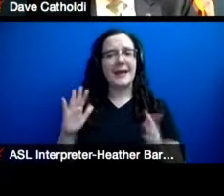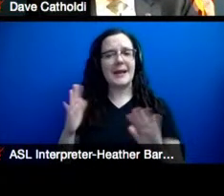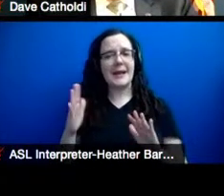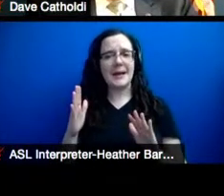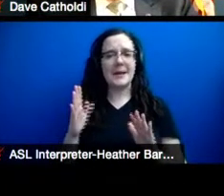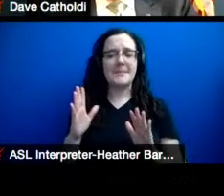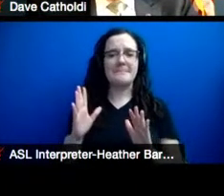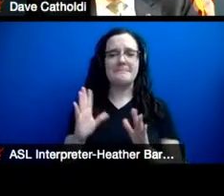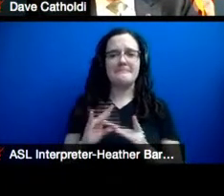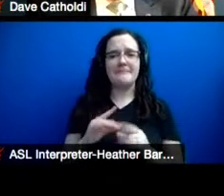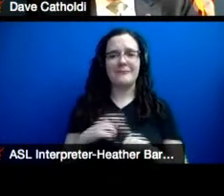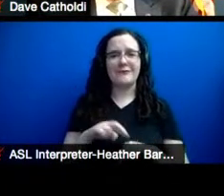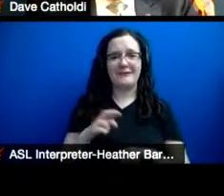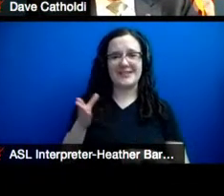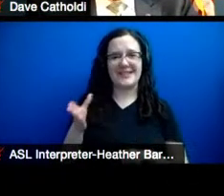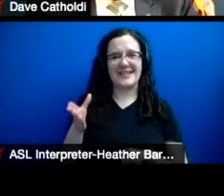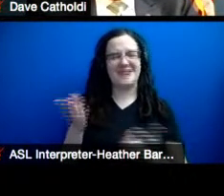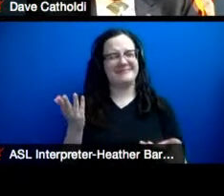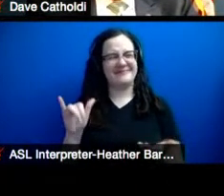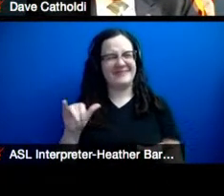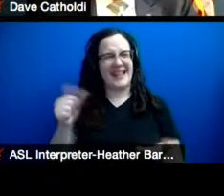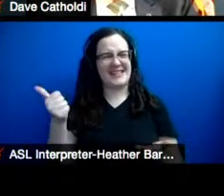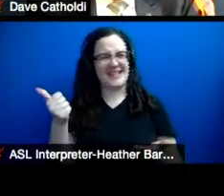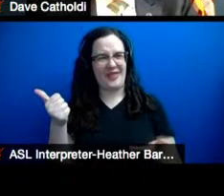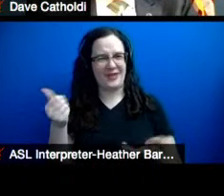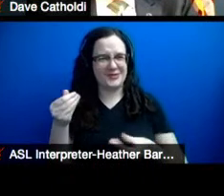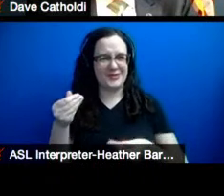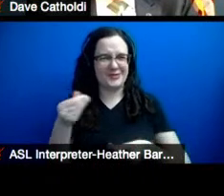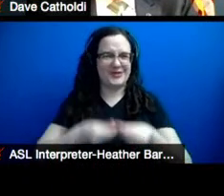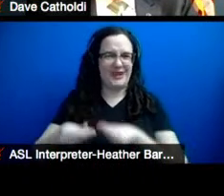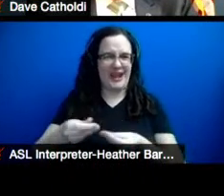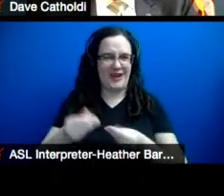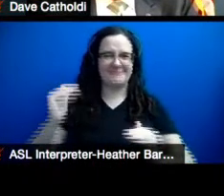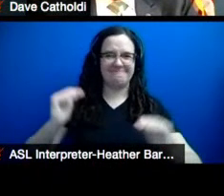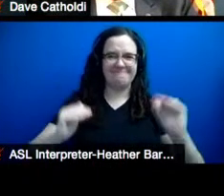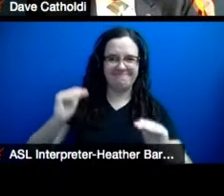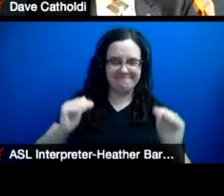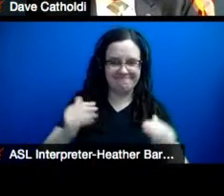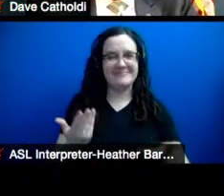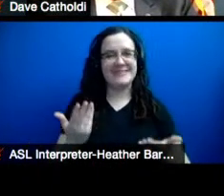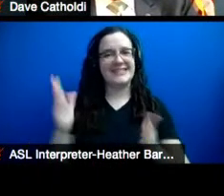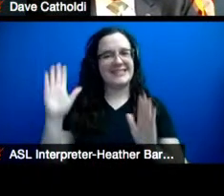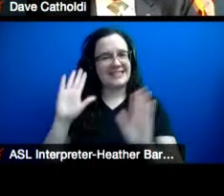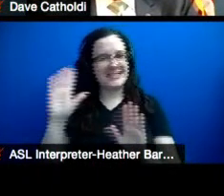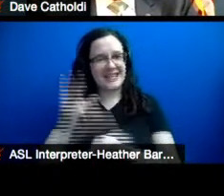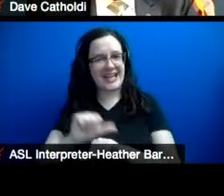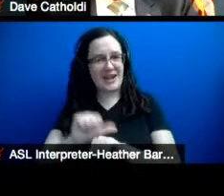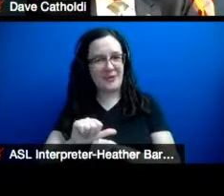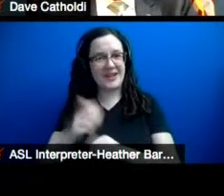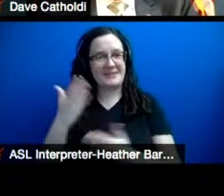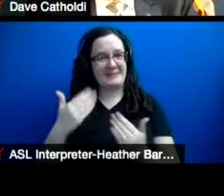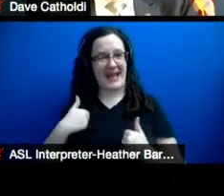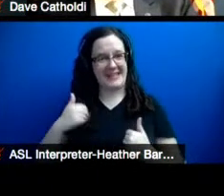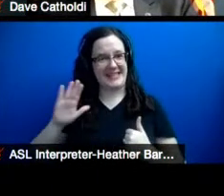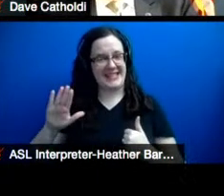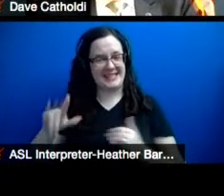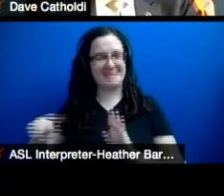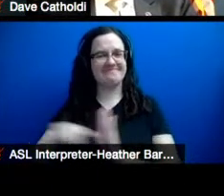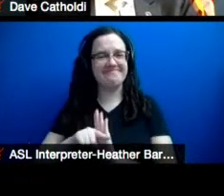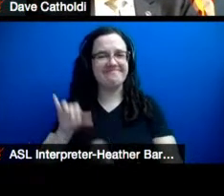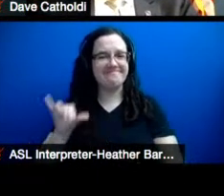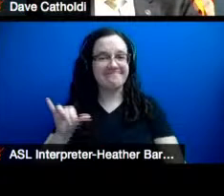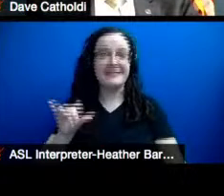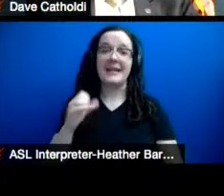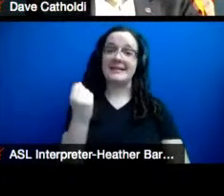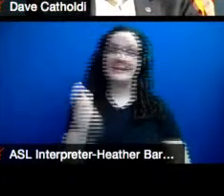one more set of trade-offs. Yes, and we've met Sunday work may have its own disadvantages. Saturday